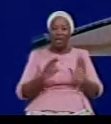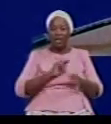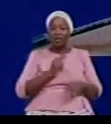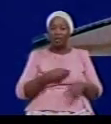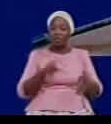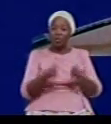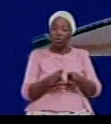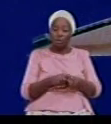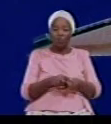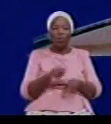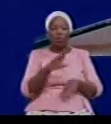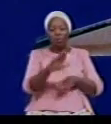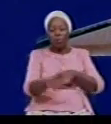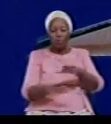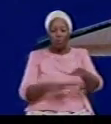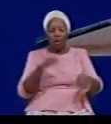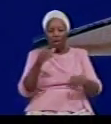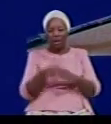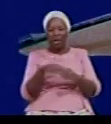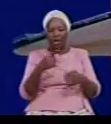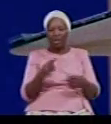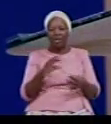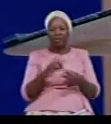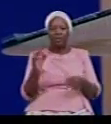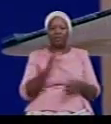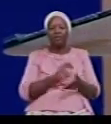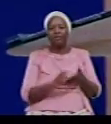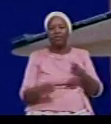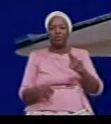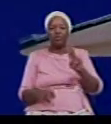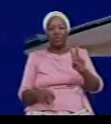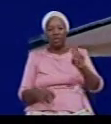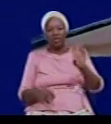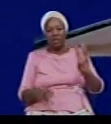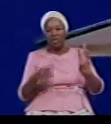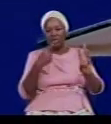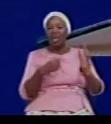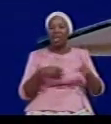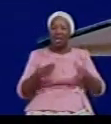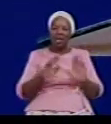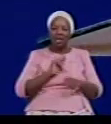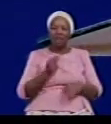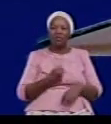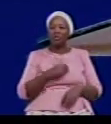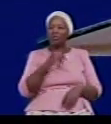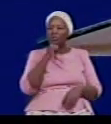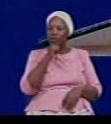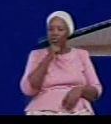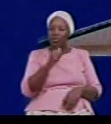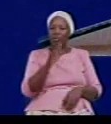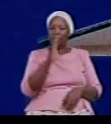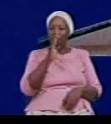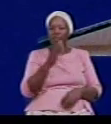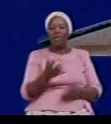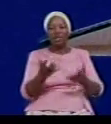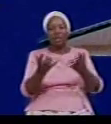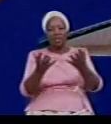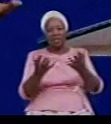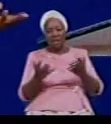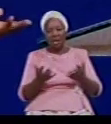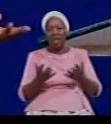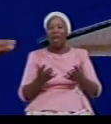the Spirit. And then in verse 26 it says, let us not be desirous